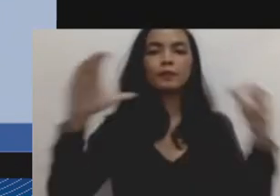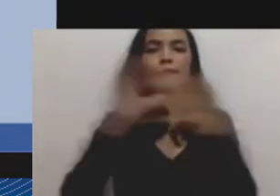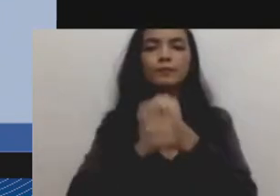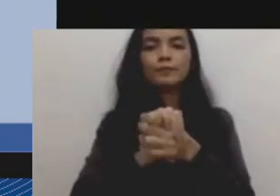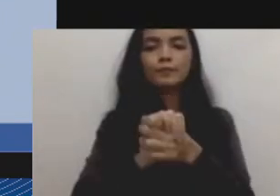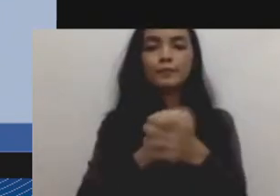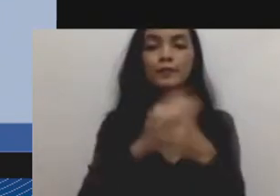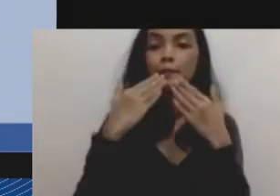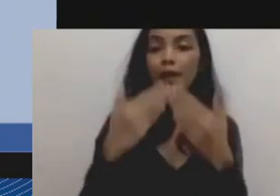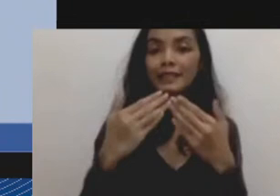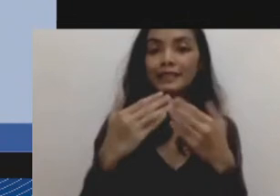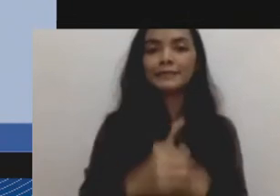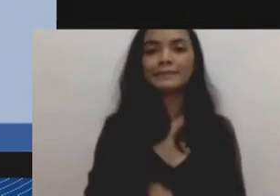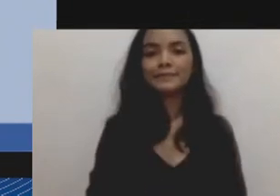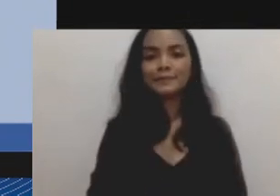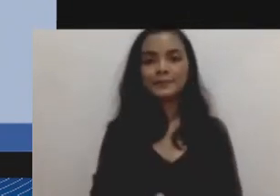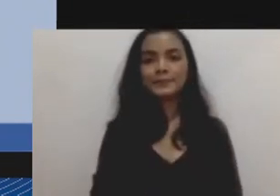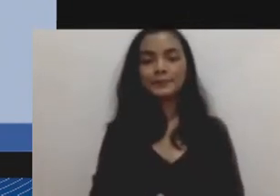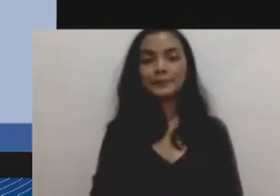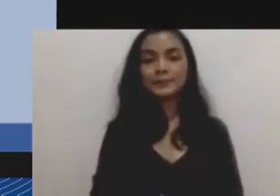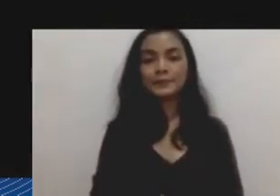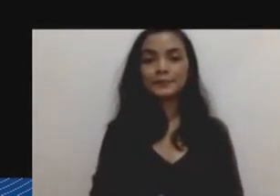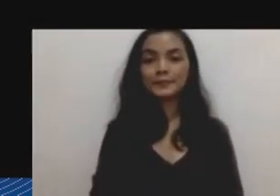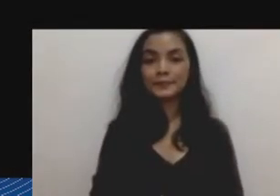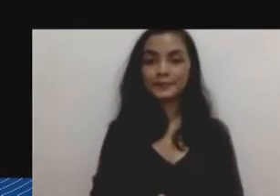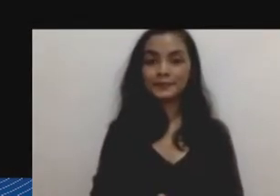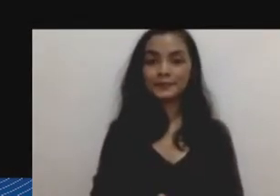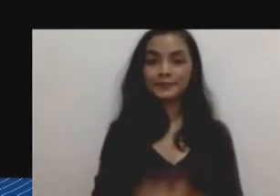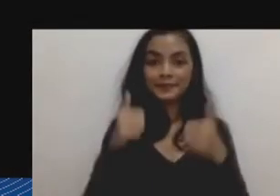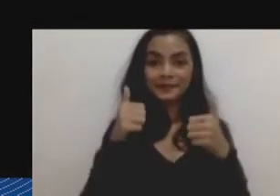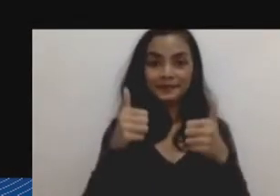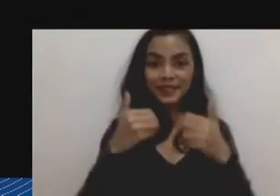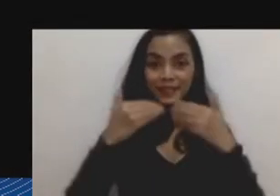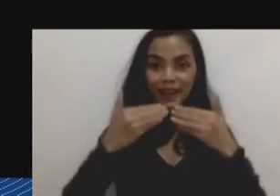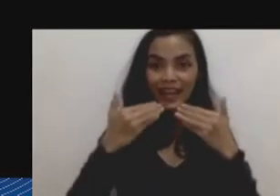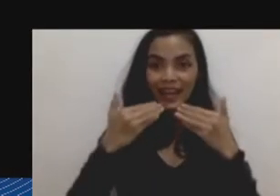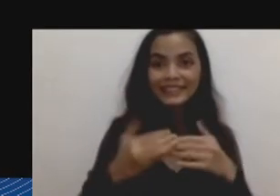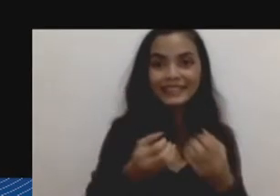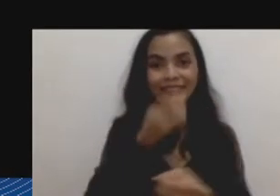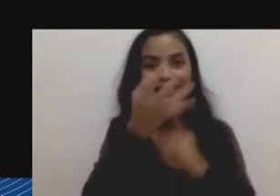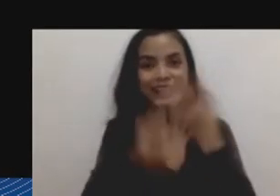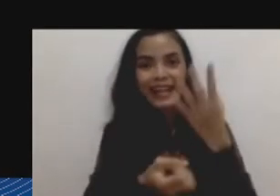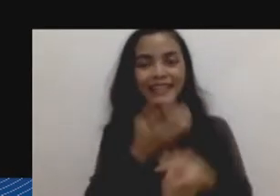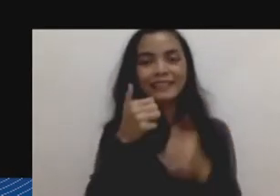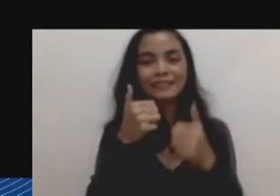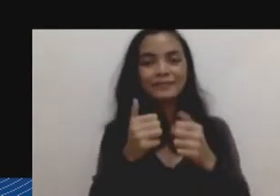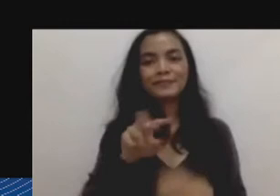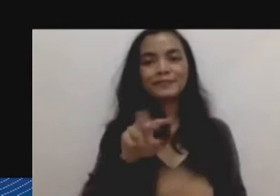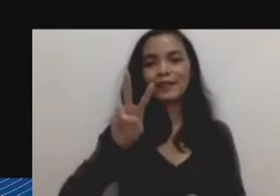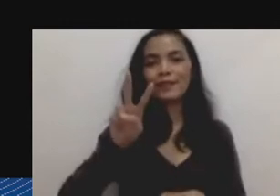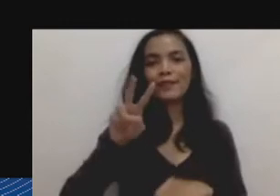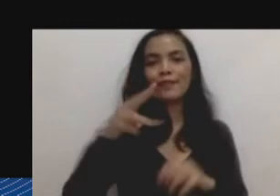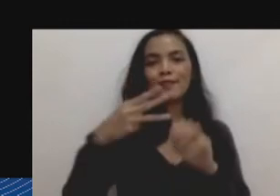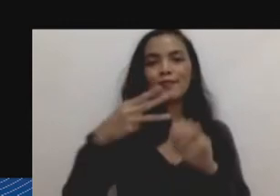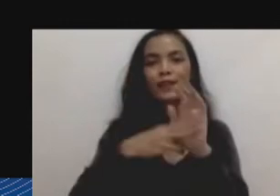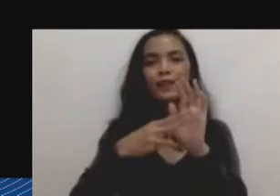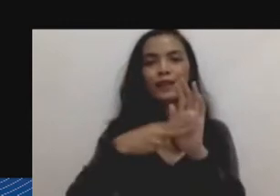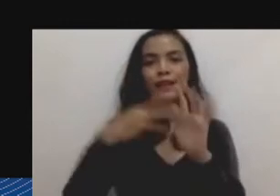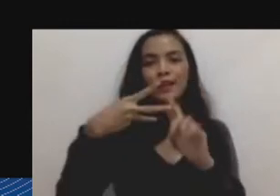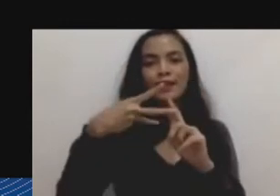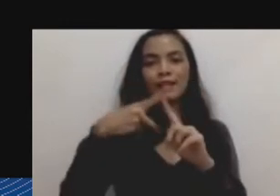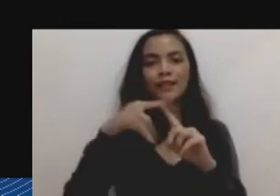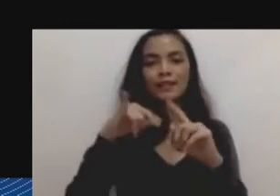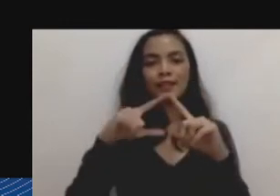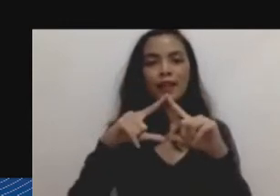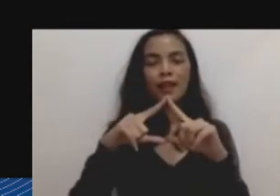kasih. Baik, terima kasih Ibu Fene atas penjelasannya. Thank you, Ibu Fene, for the presentation. It's such an